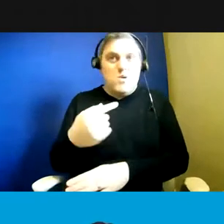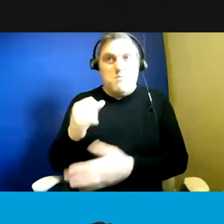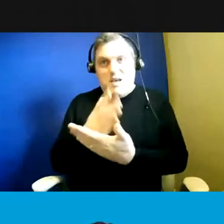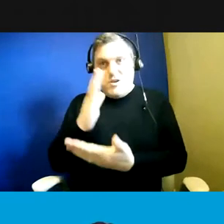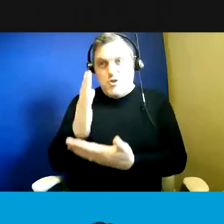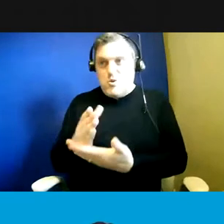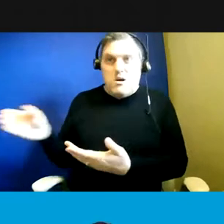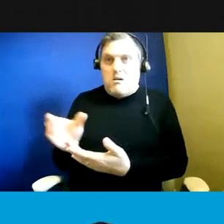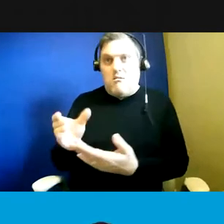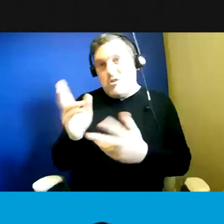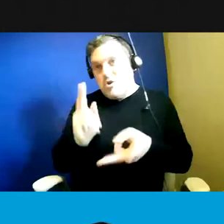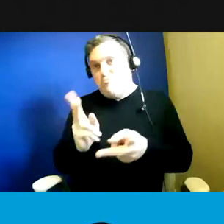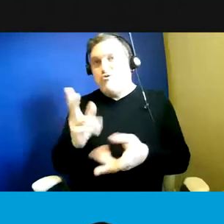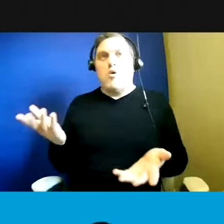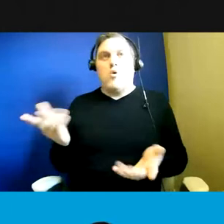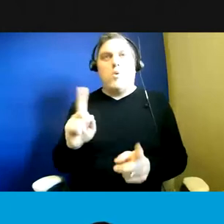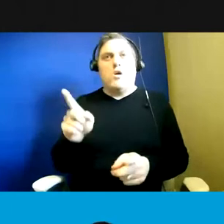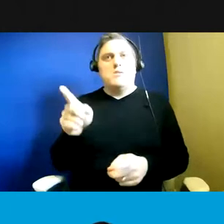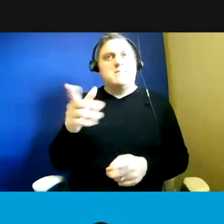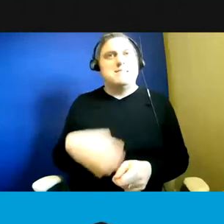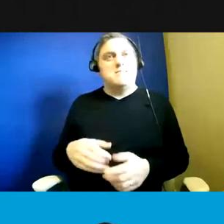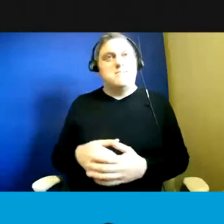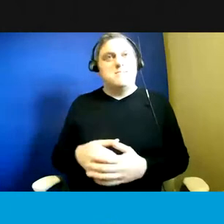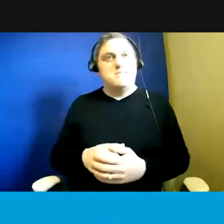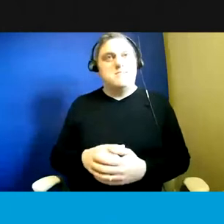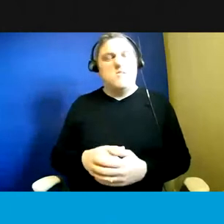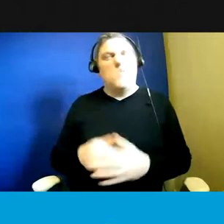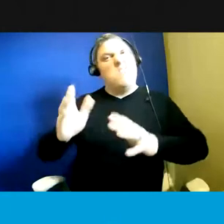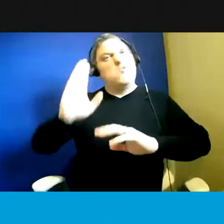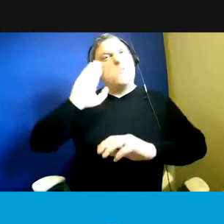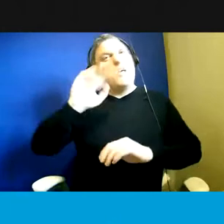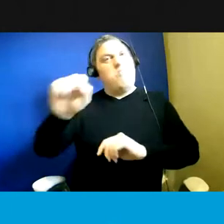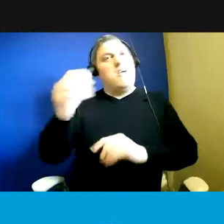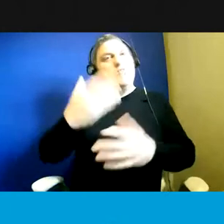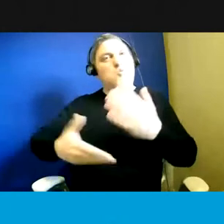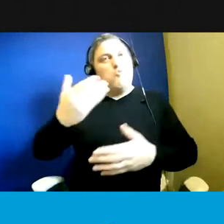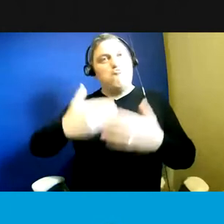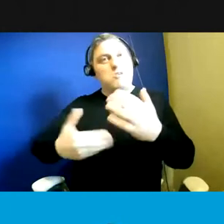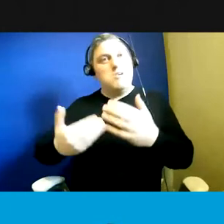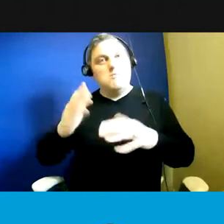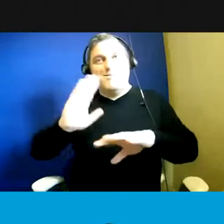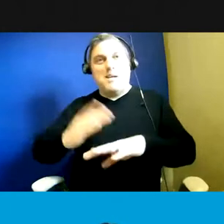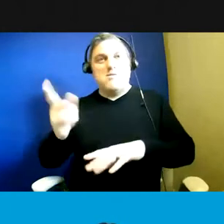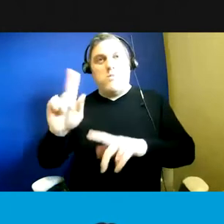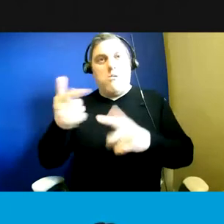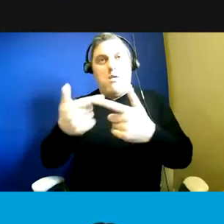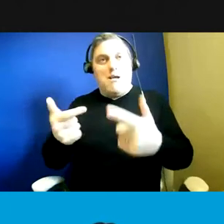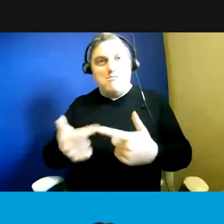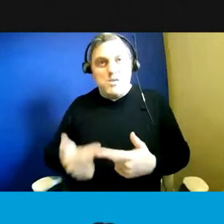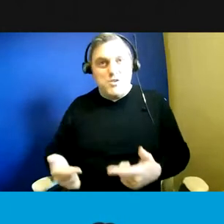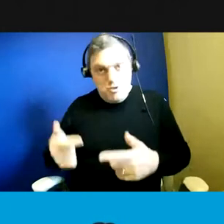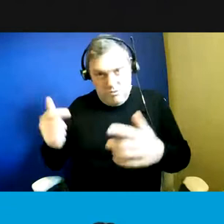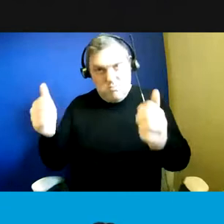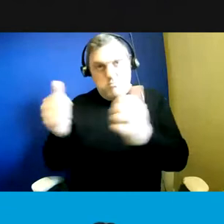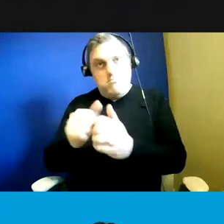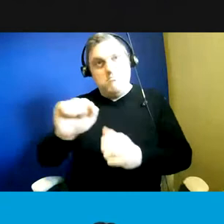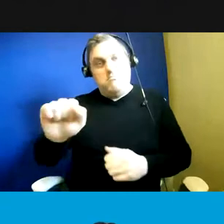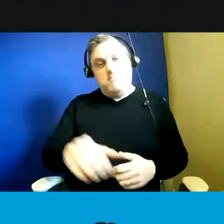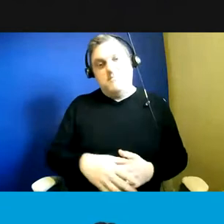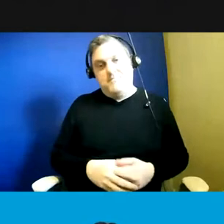right accommodations, because it's vital that we get to hear the person's story in whatever language or whatever format works for them.